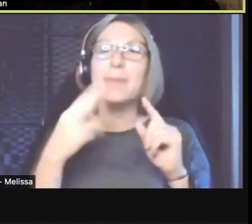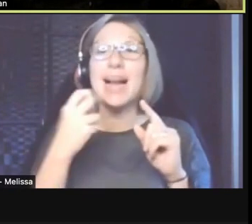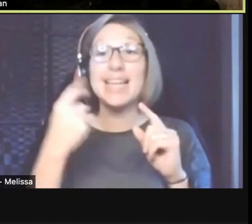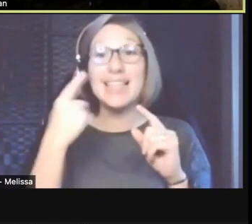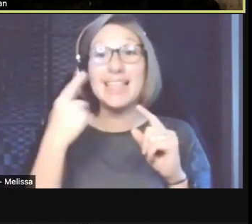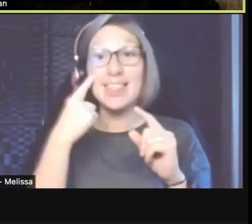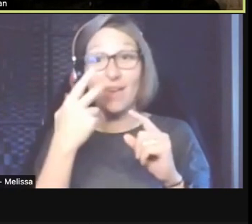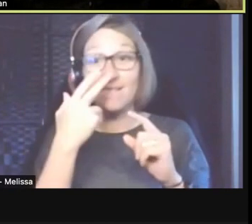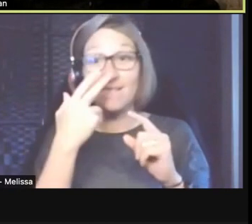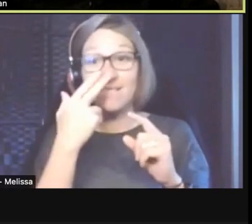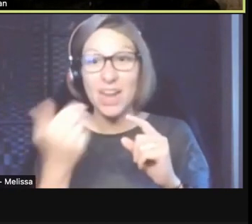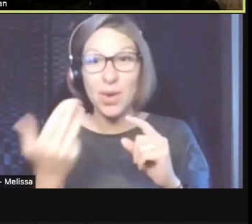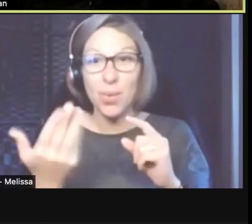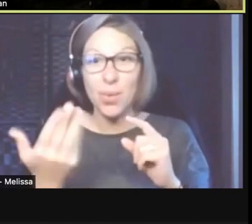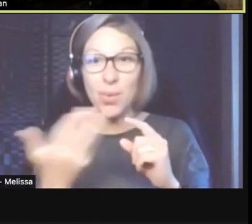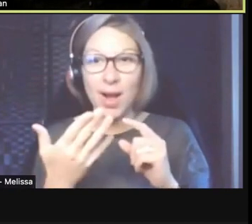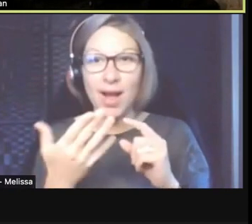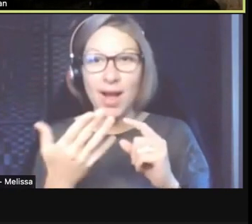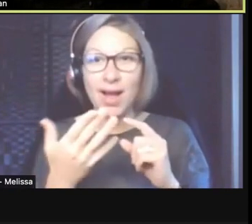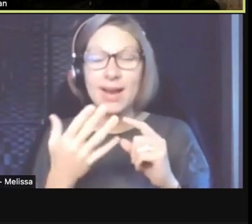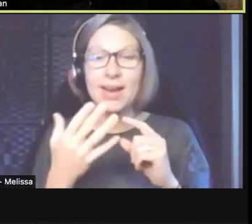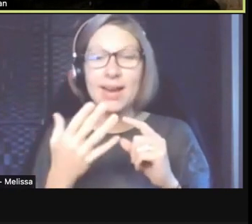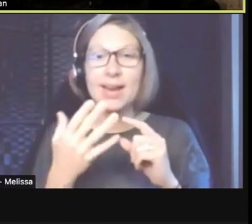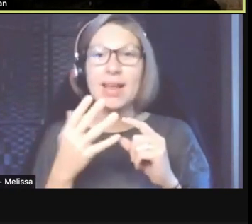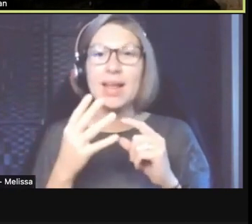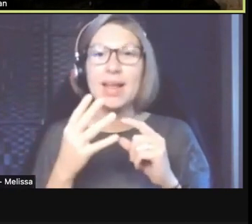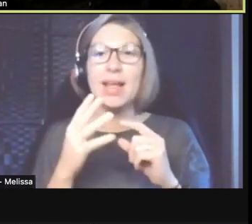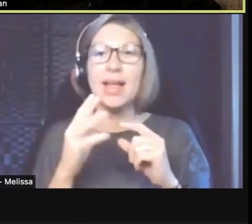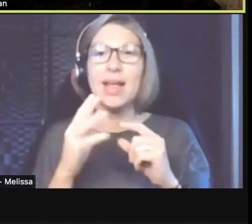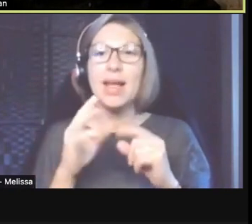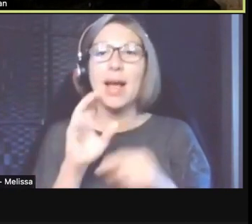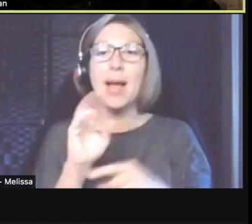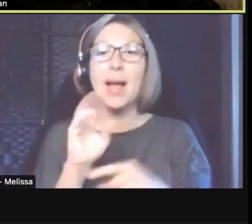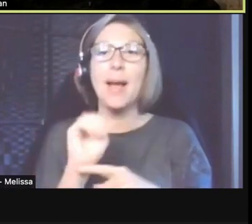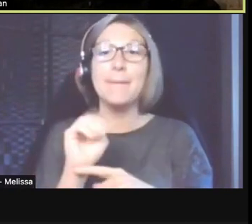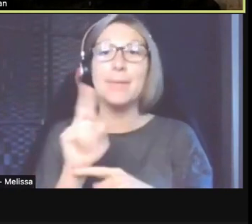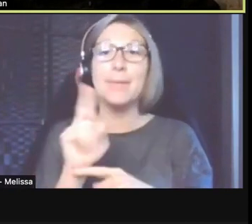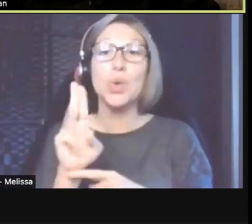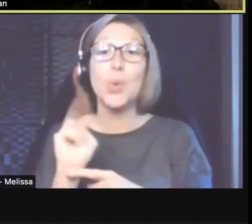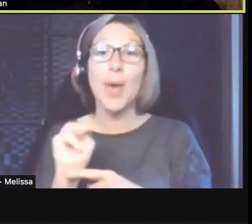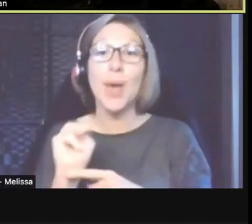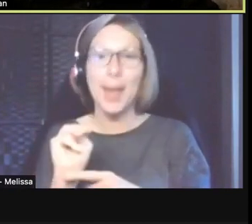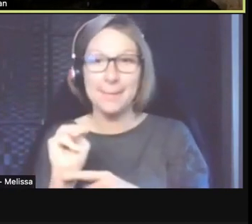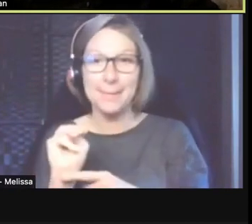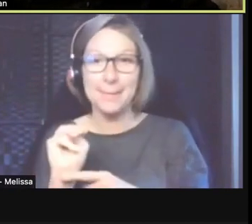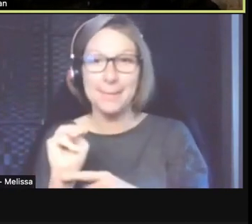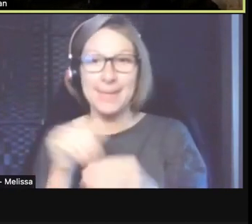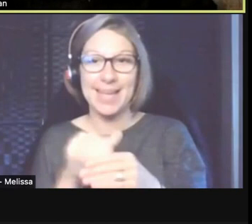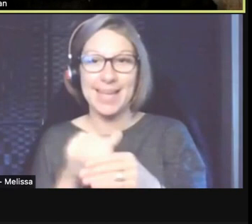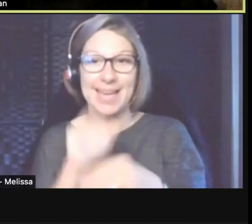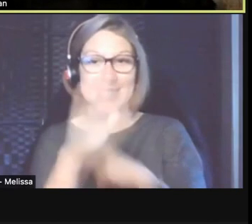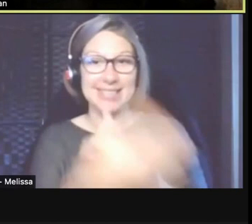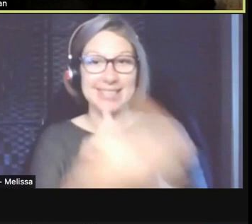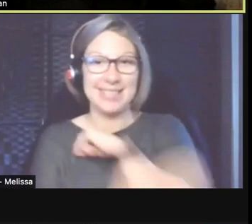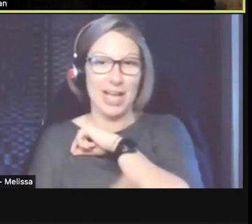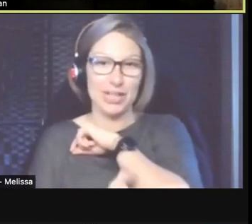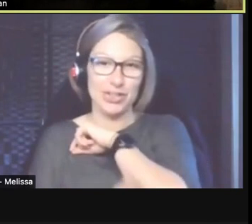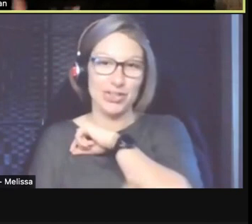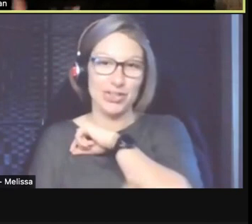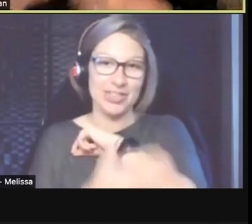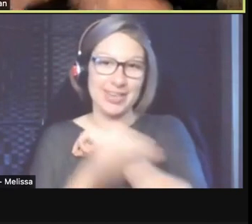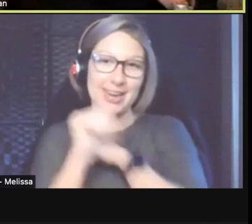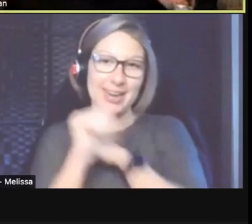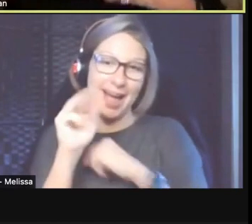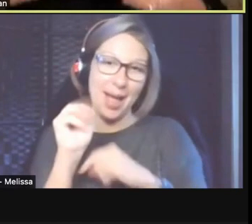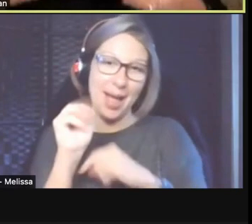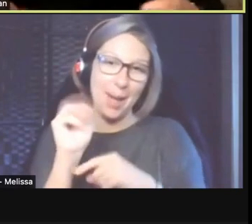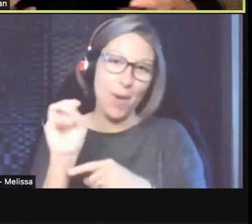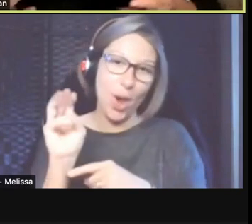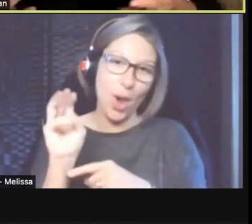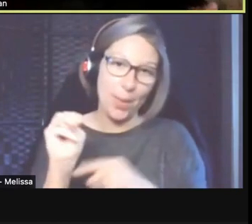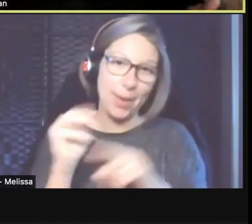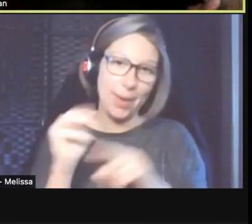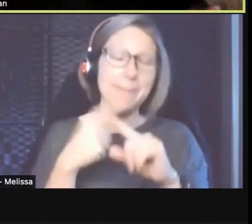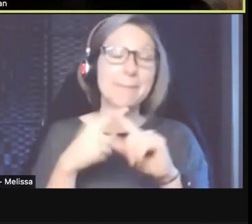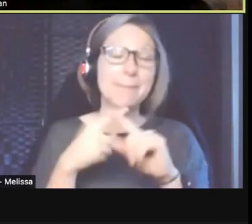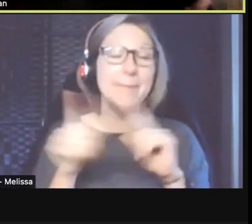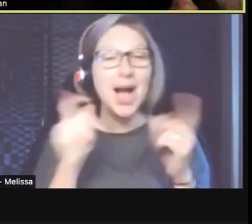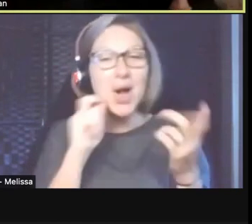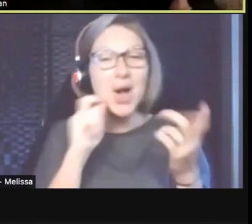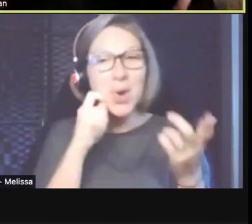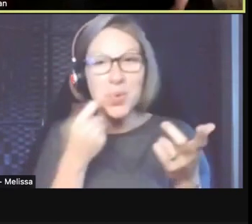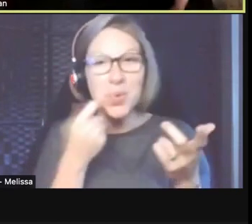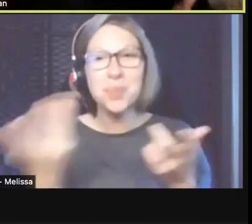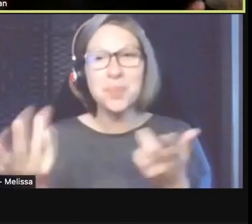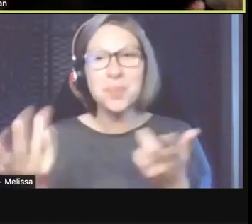mom isn't it's spelled M-U-M in his country, not M-O-M. But cool that he could do that. But